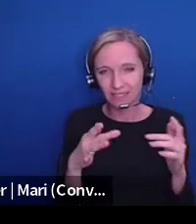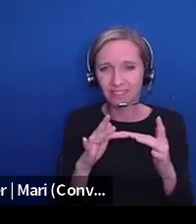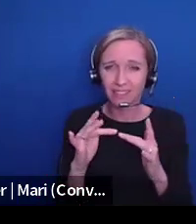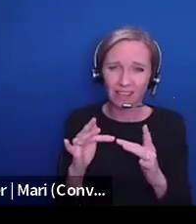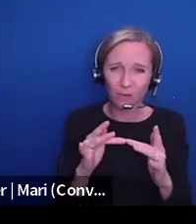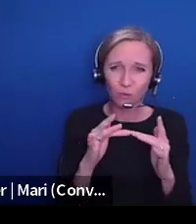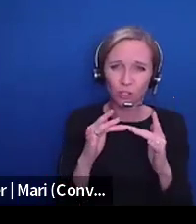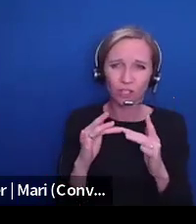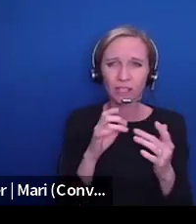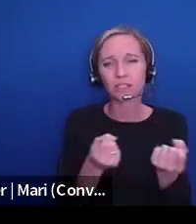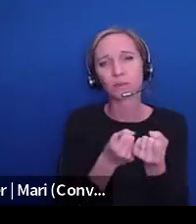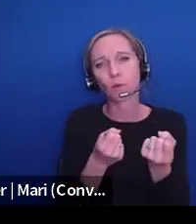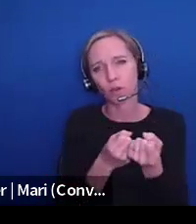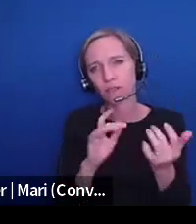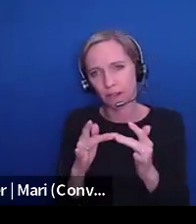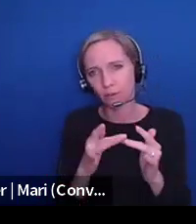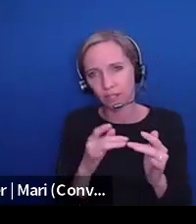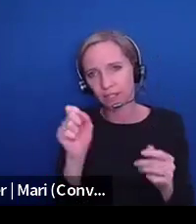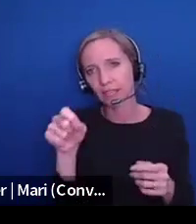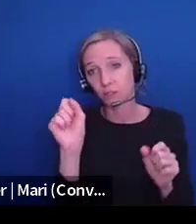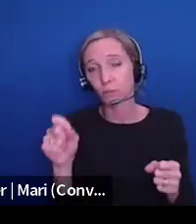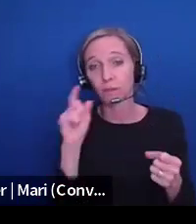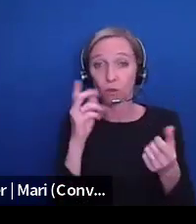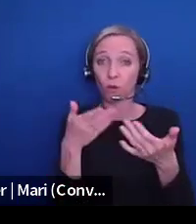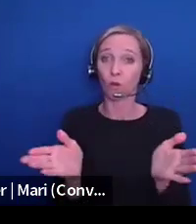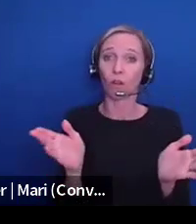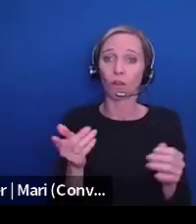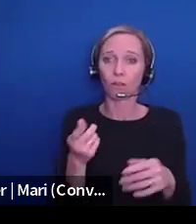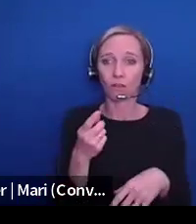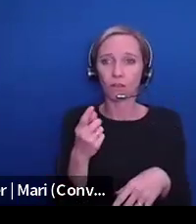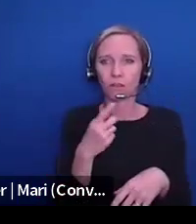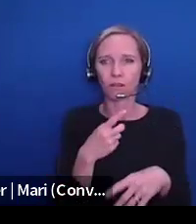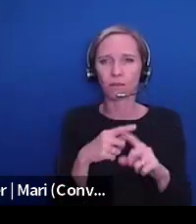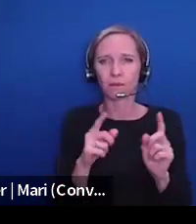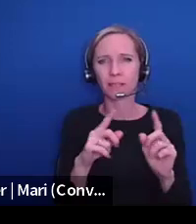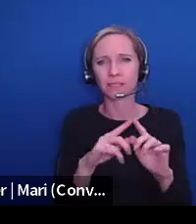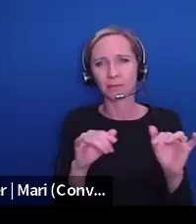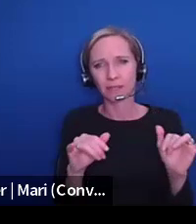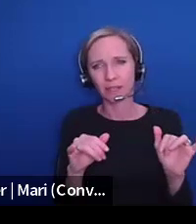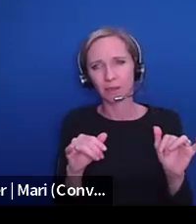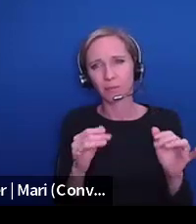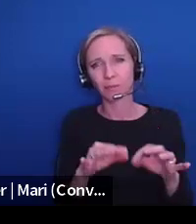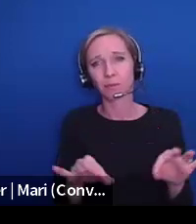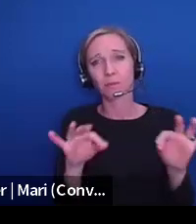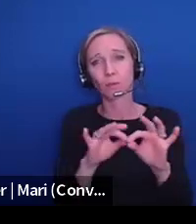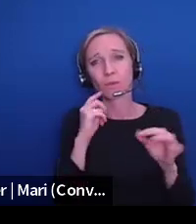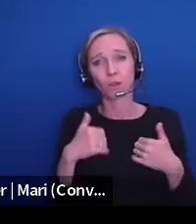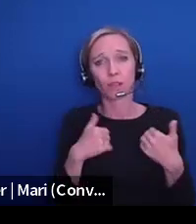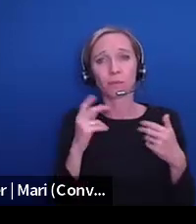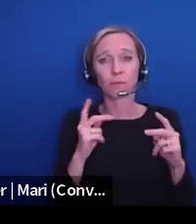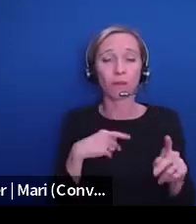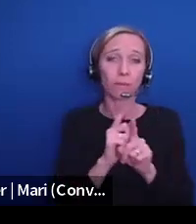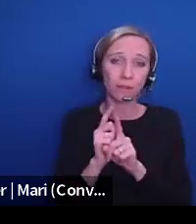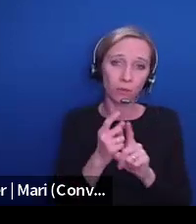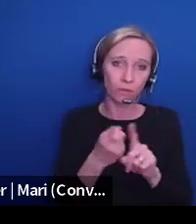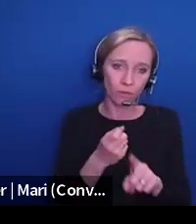networking and supportive network. Yes, that could be for all, but at the same time, sometimes it's important for younger people to have mentors from